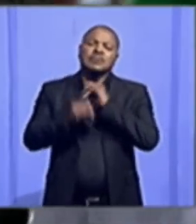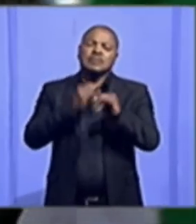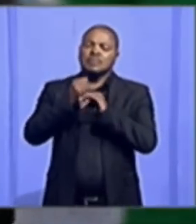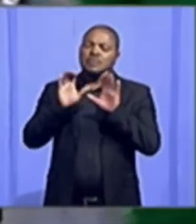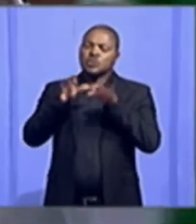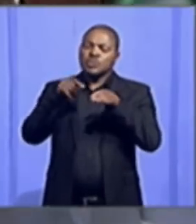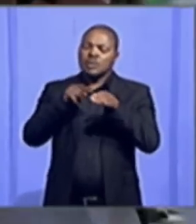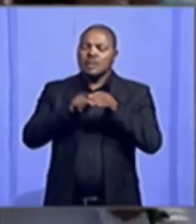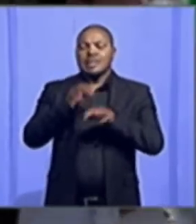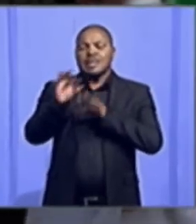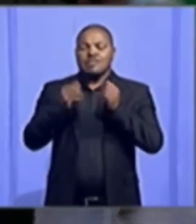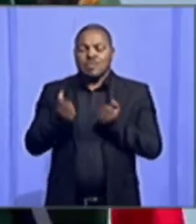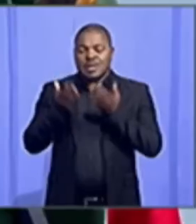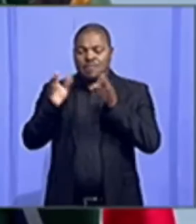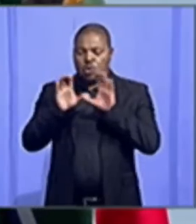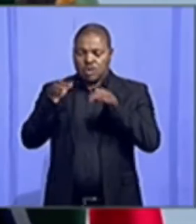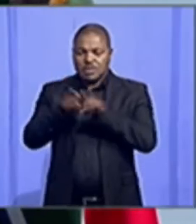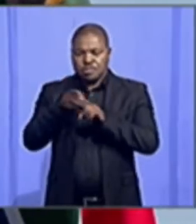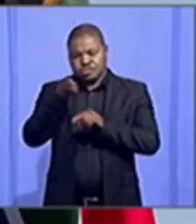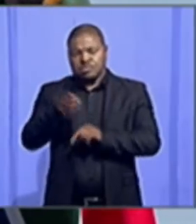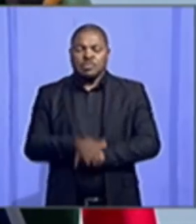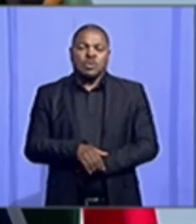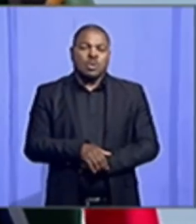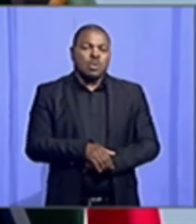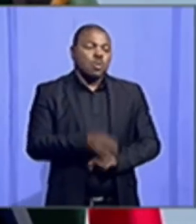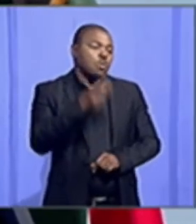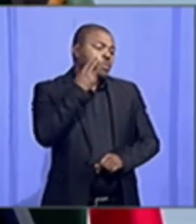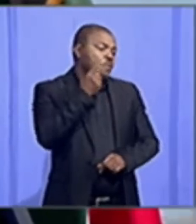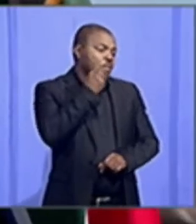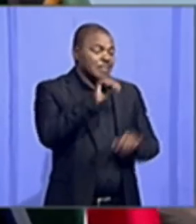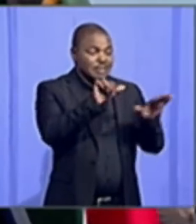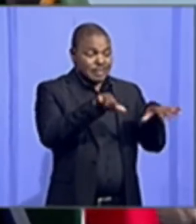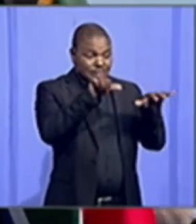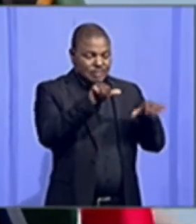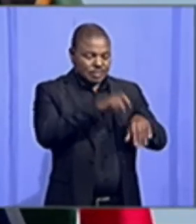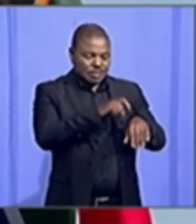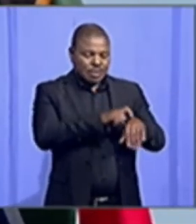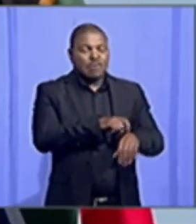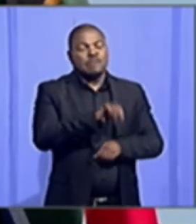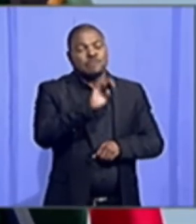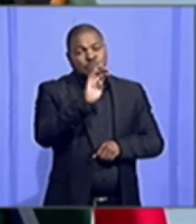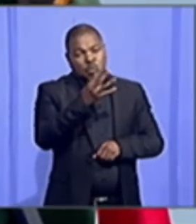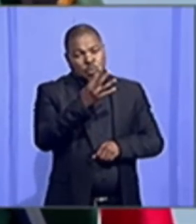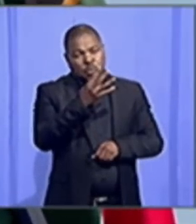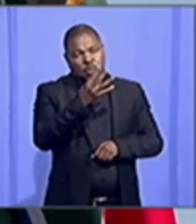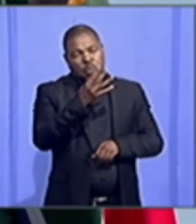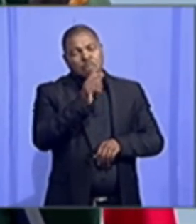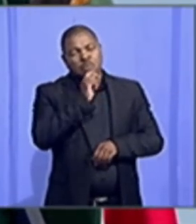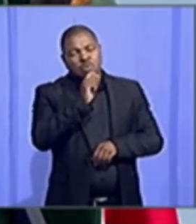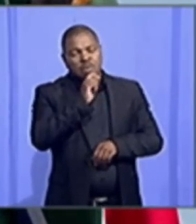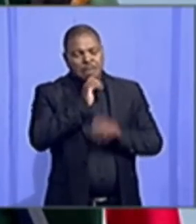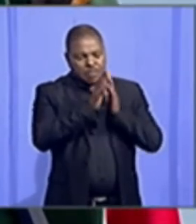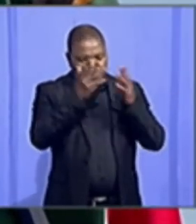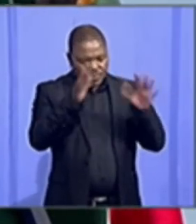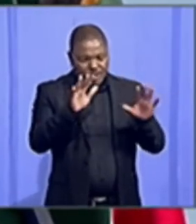of the Givers. On November 16, 4 a.m., after morning prayer, an Israeli rocket